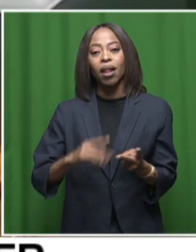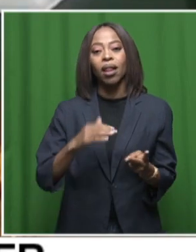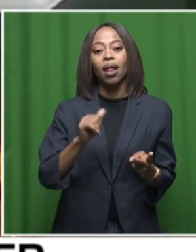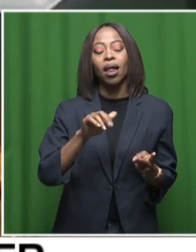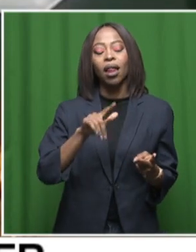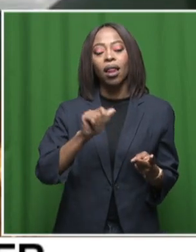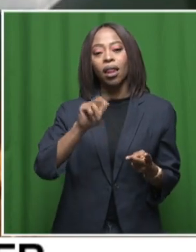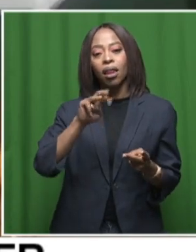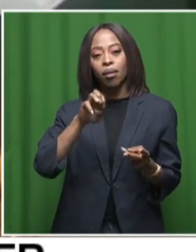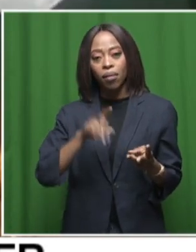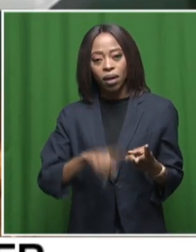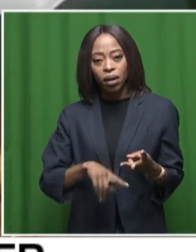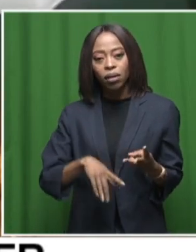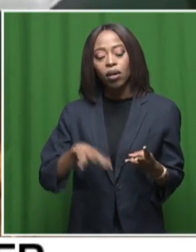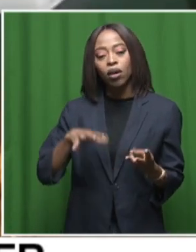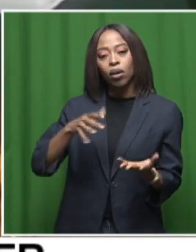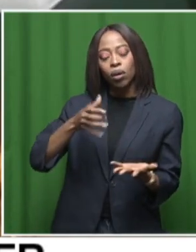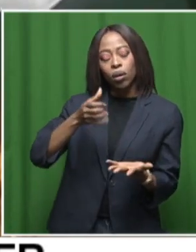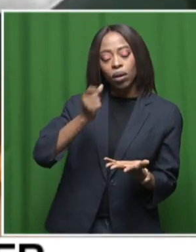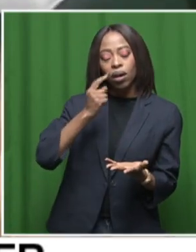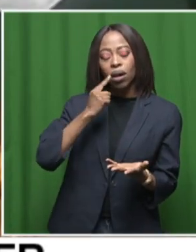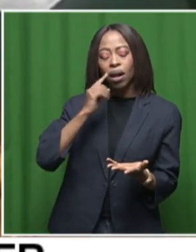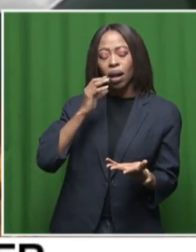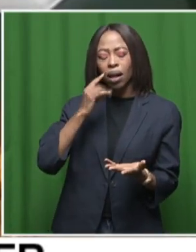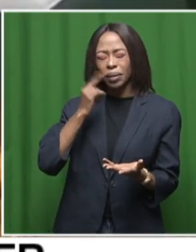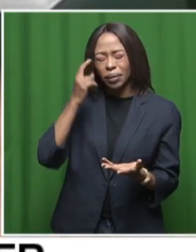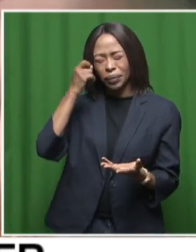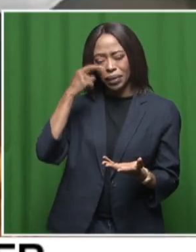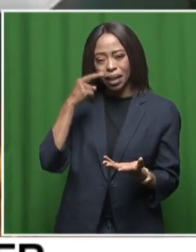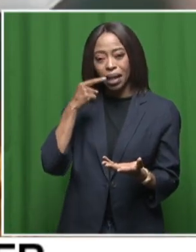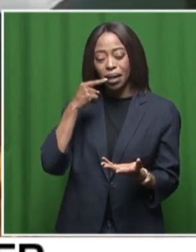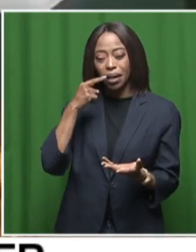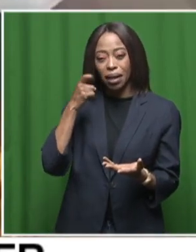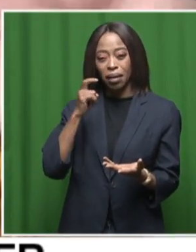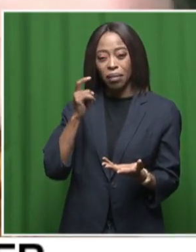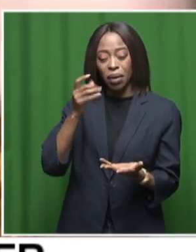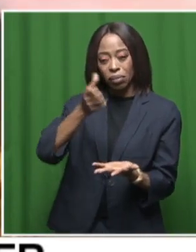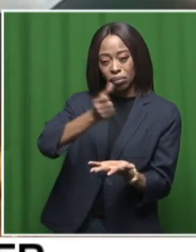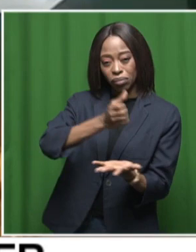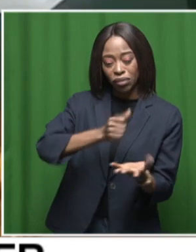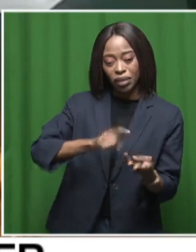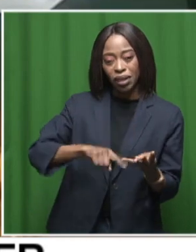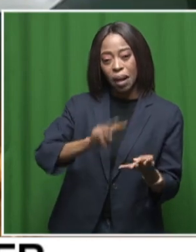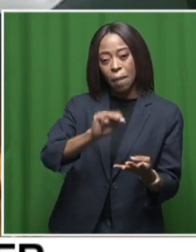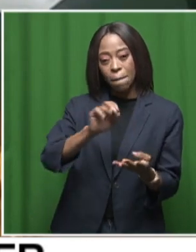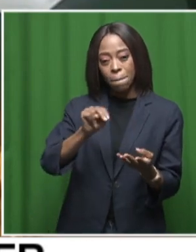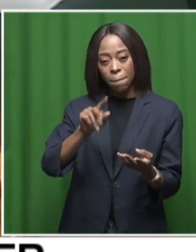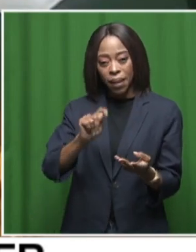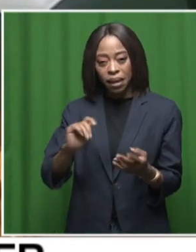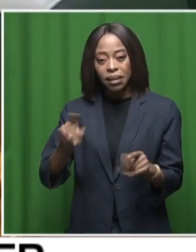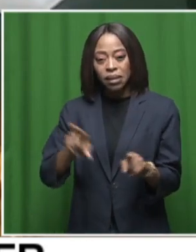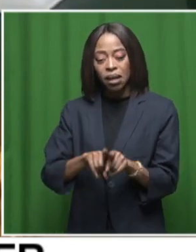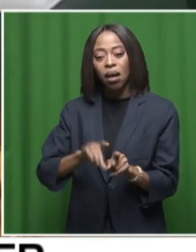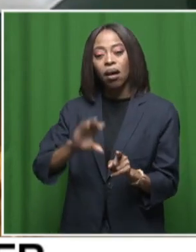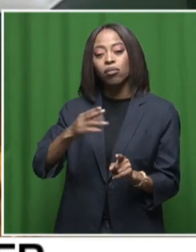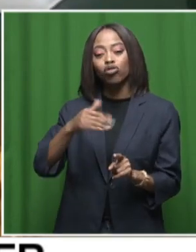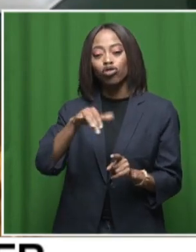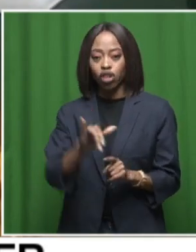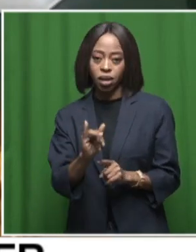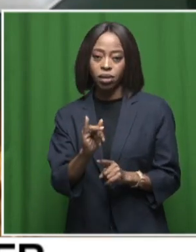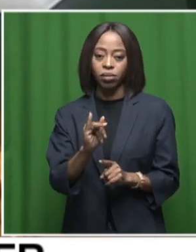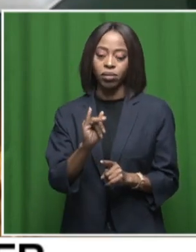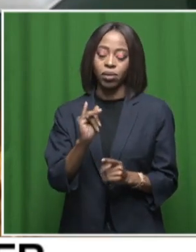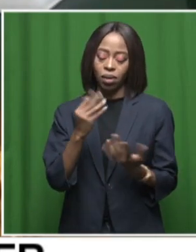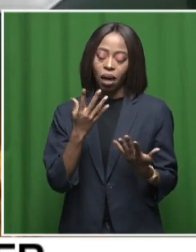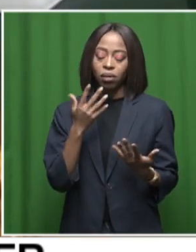It's got preserved lemon aioli, and it goes with a Granny Smith mint, coriander, and chive slaw. That is the main course